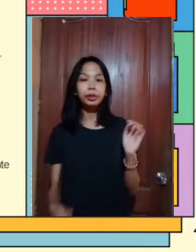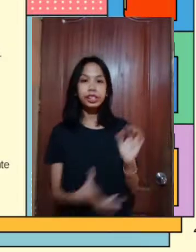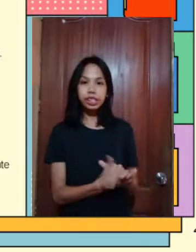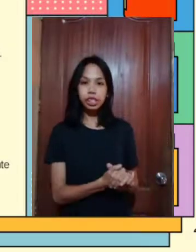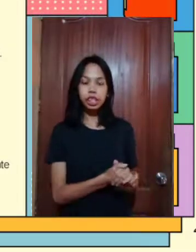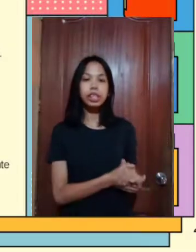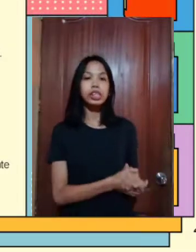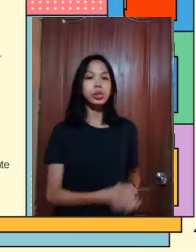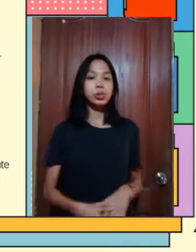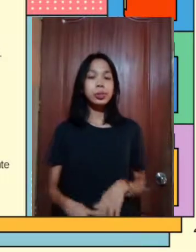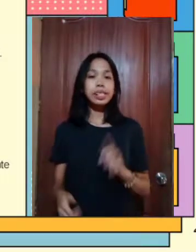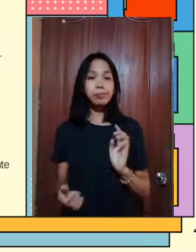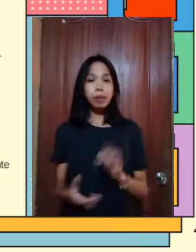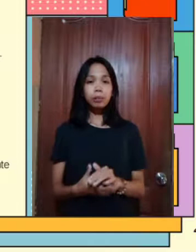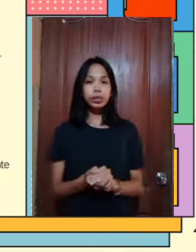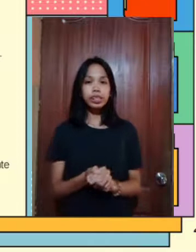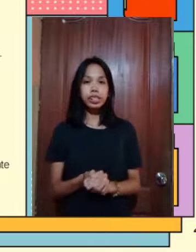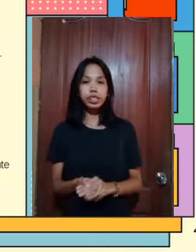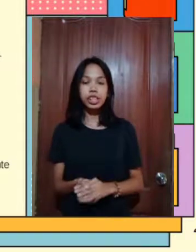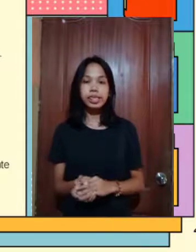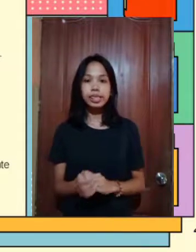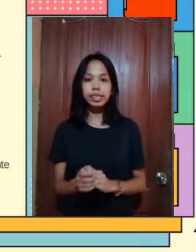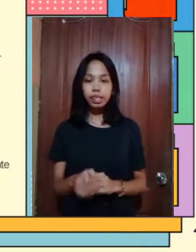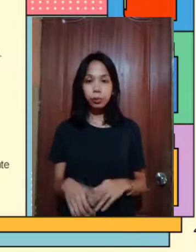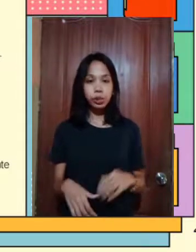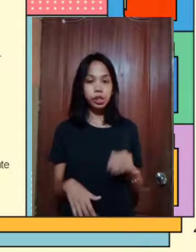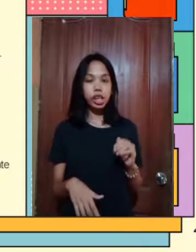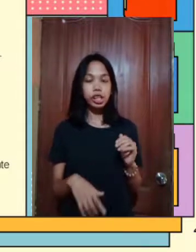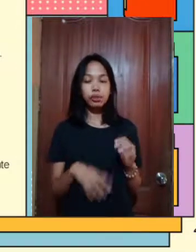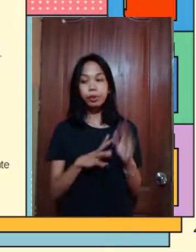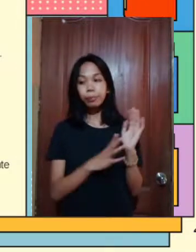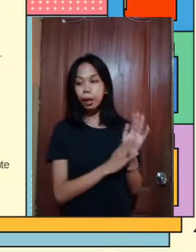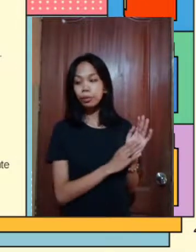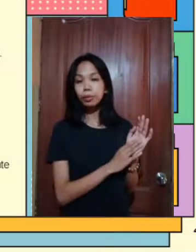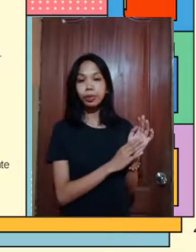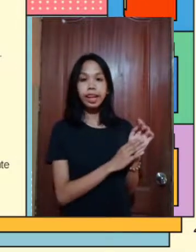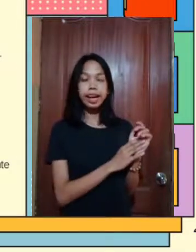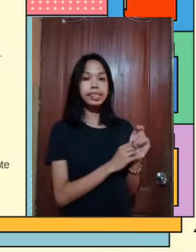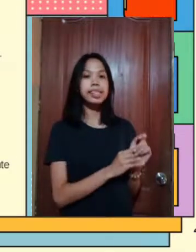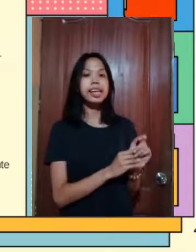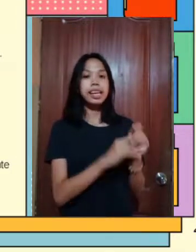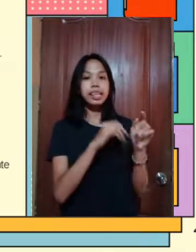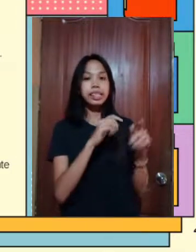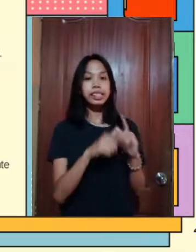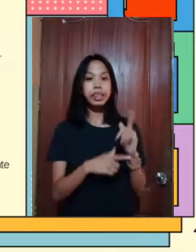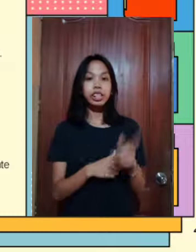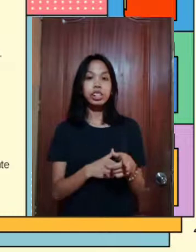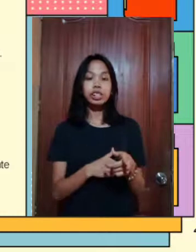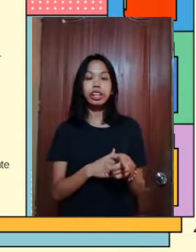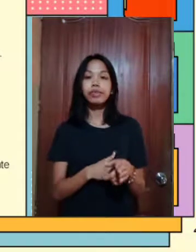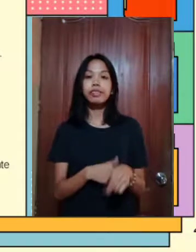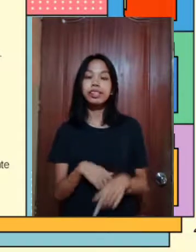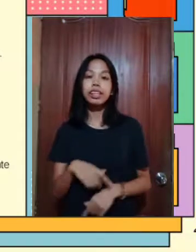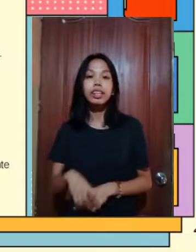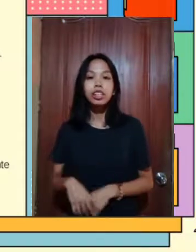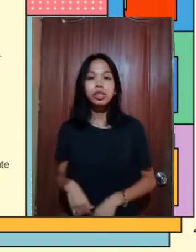palm orientation. So when we say palm orientation, this is the position of your palm of your hands and the direction